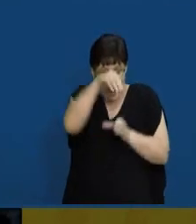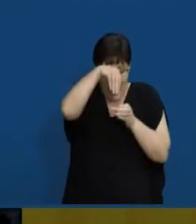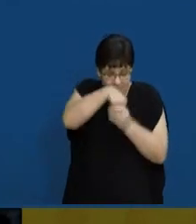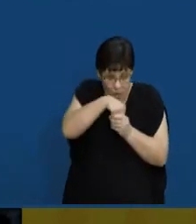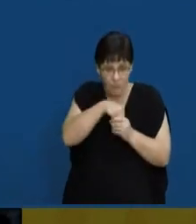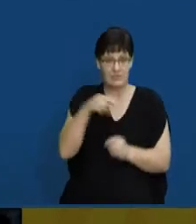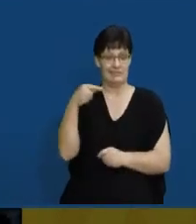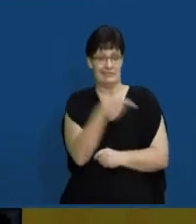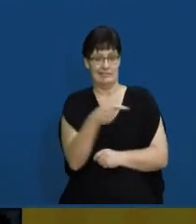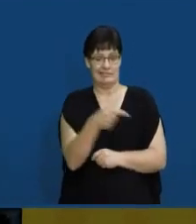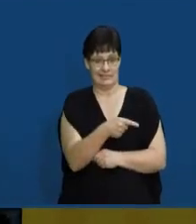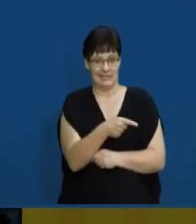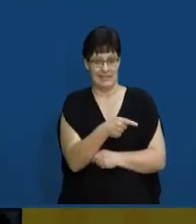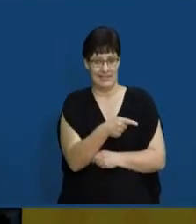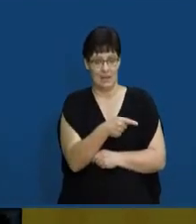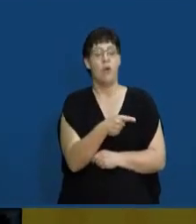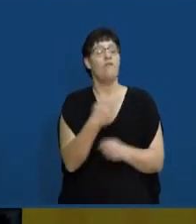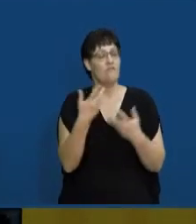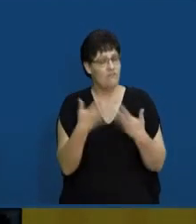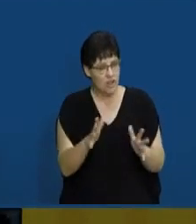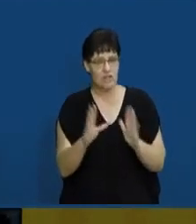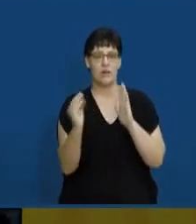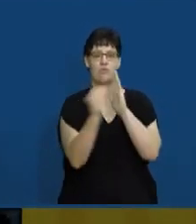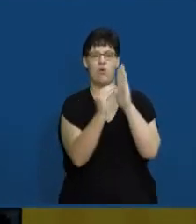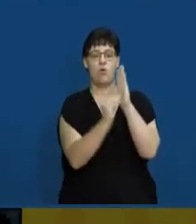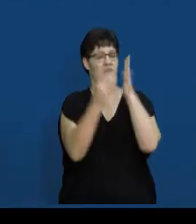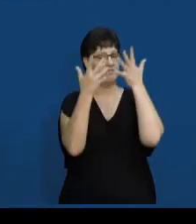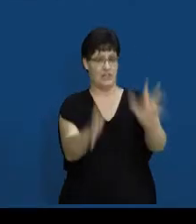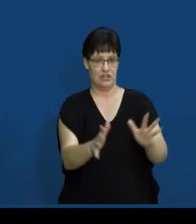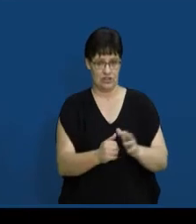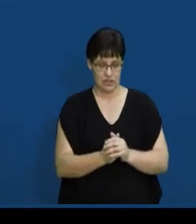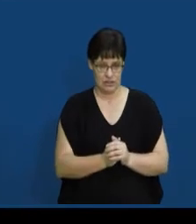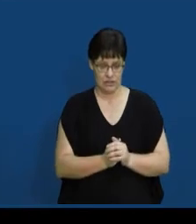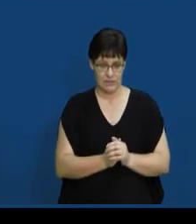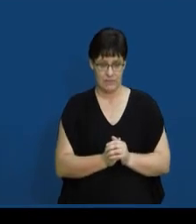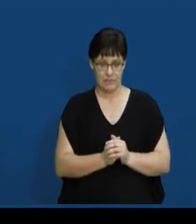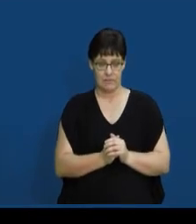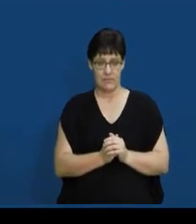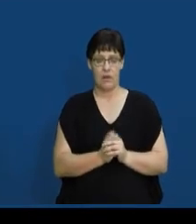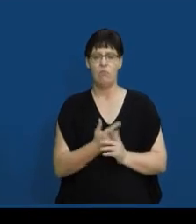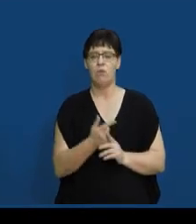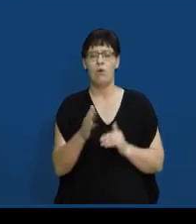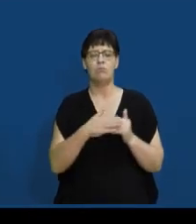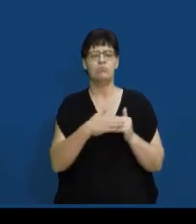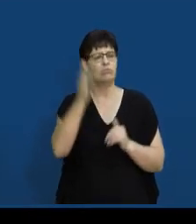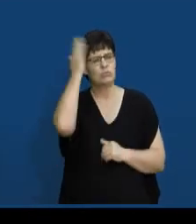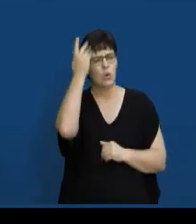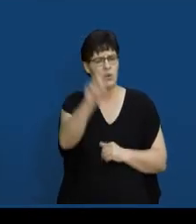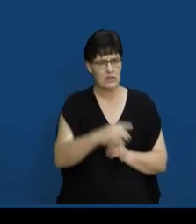that transaction. It has been recorded. Okay, what else do we know? We are told